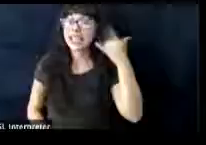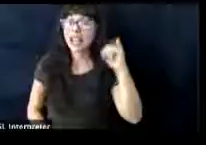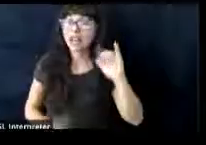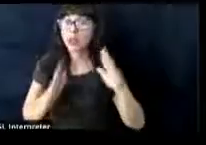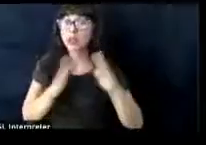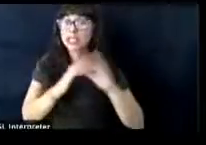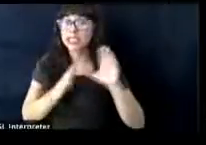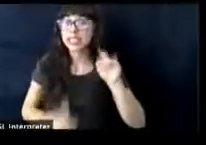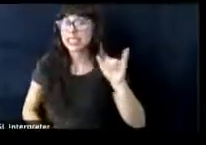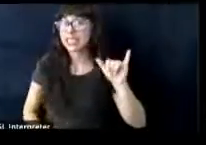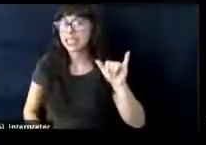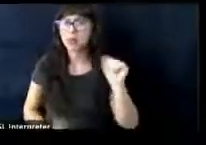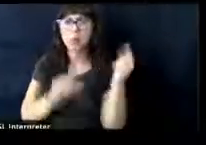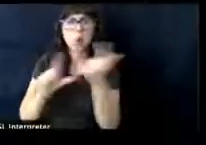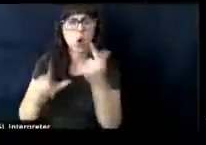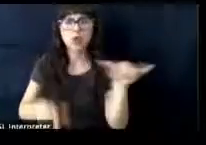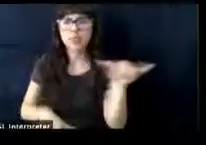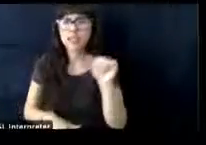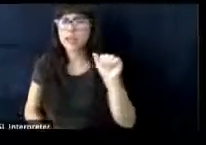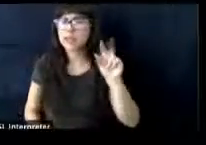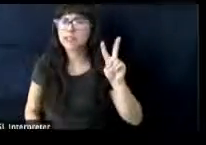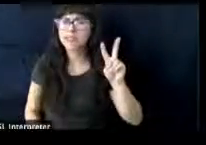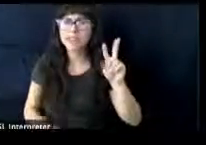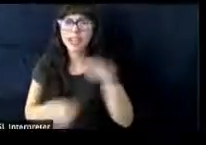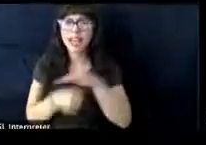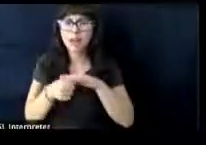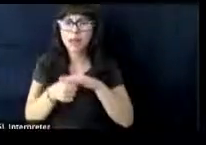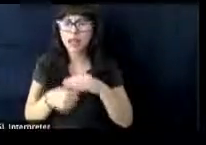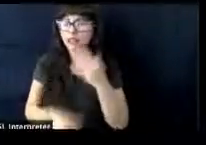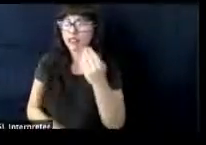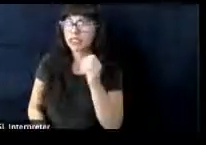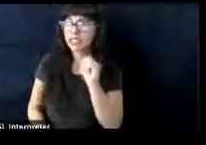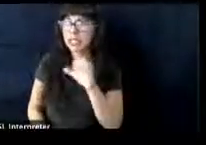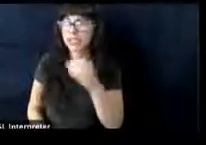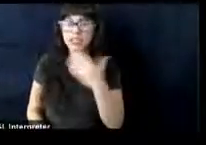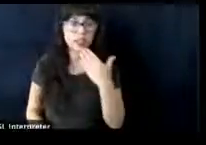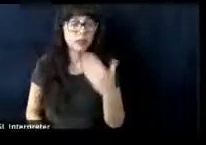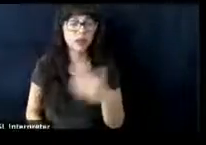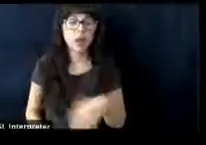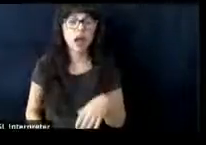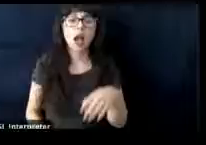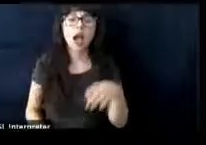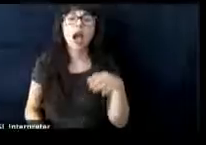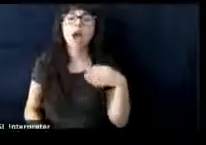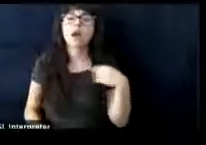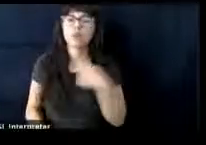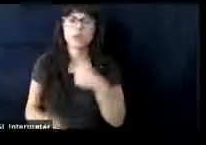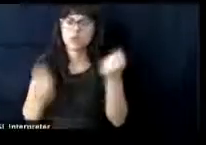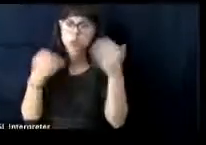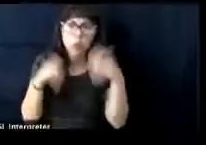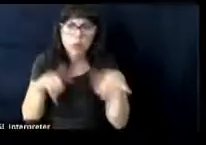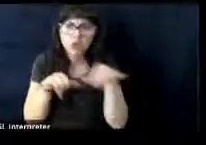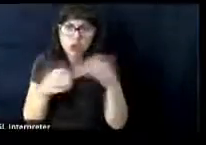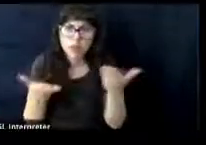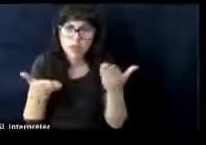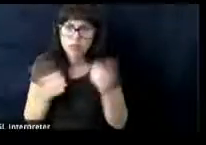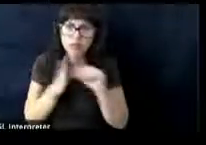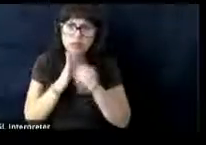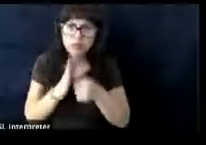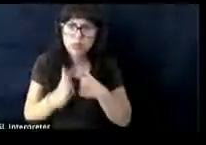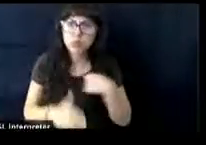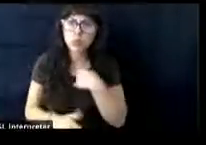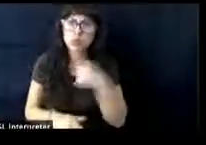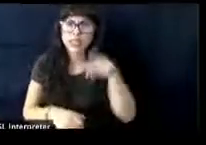Valley area. 15 seconds. Thank you. And we have so much in common up here, and we need to be in this